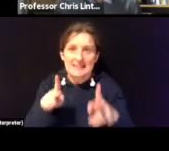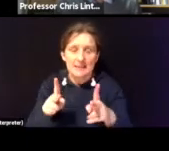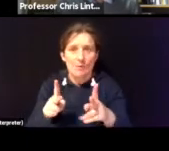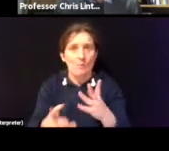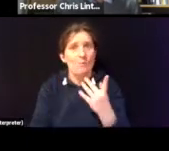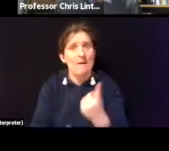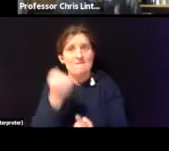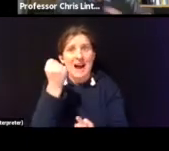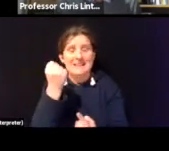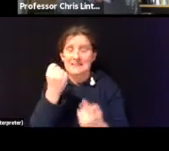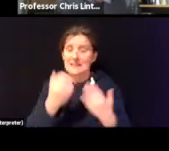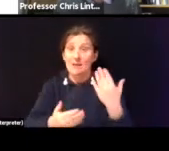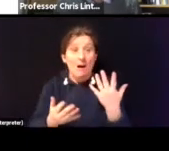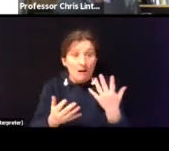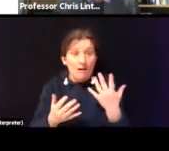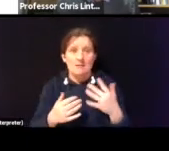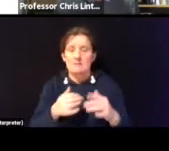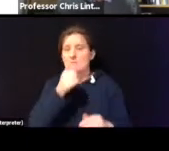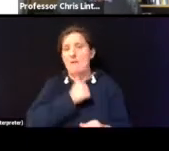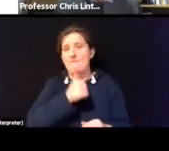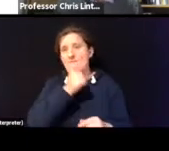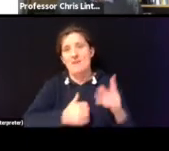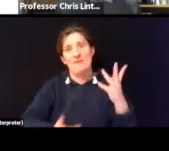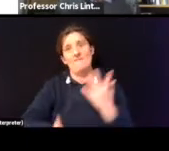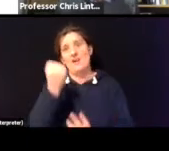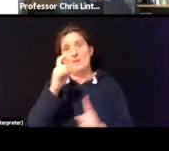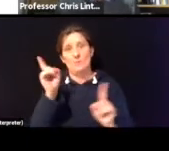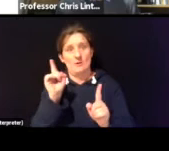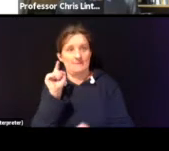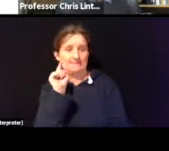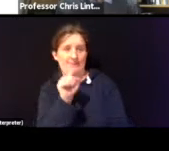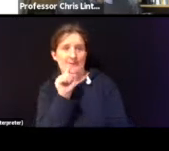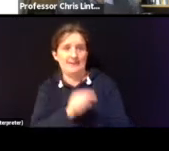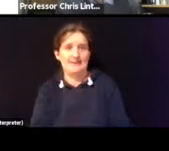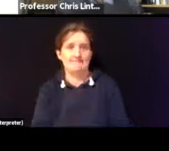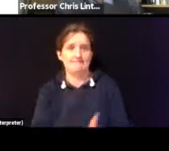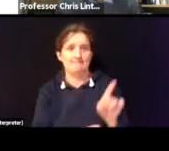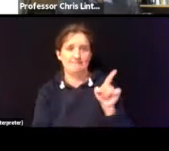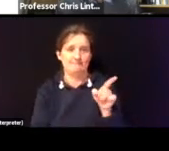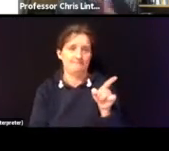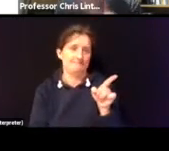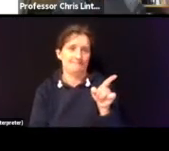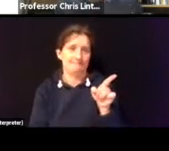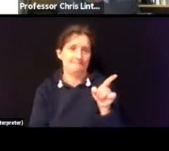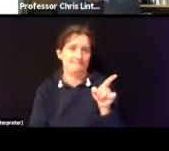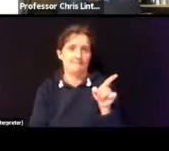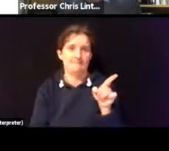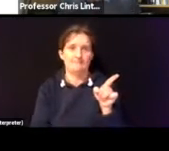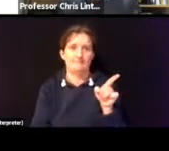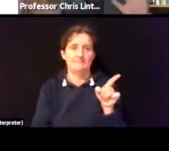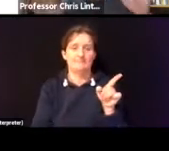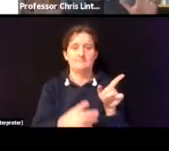sorts of unusual systems. So my favorite Planet Hunters discovery, for example, is the K2138 system. All